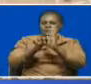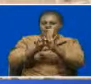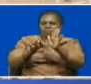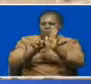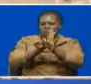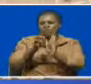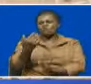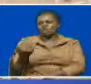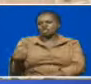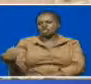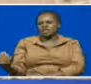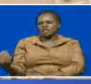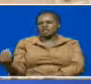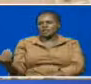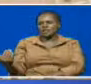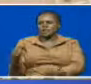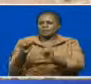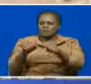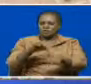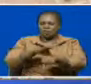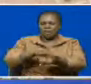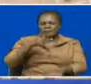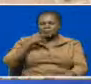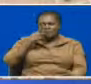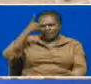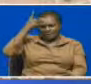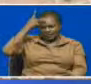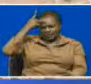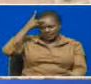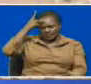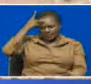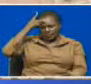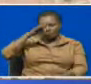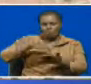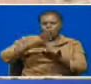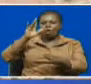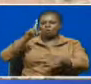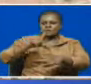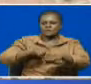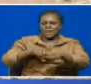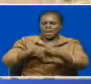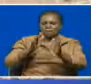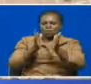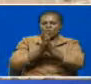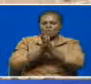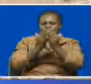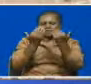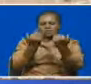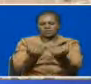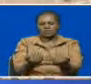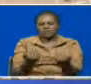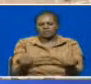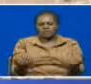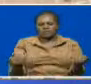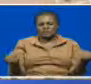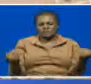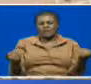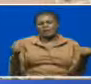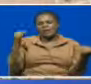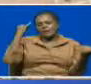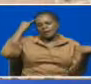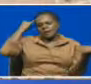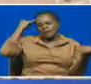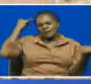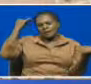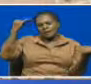be. Can we get parents spend quality time with their children? The idea